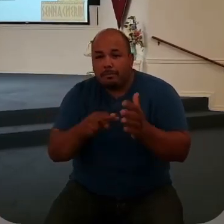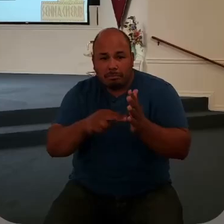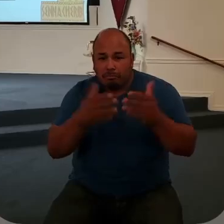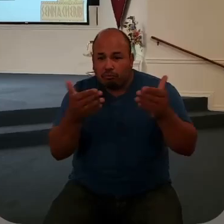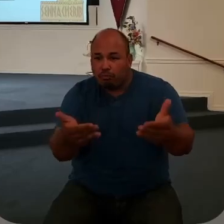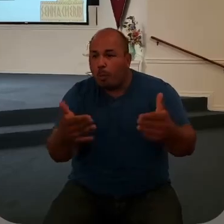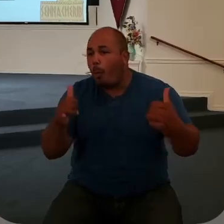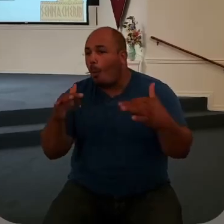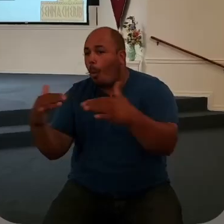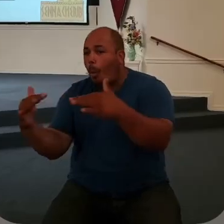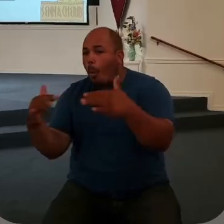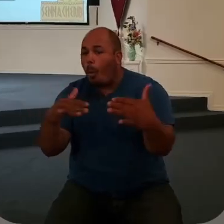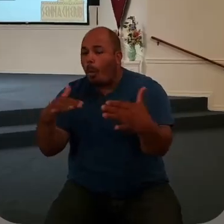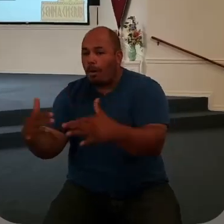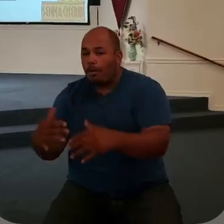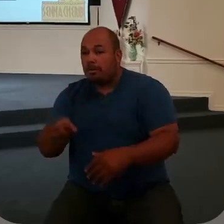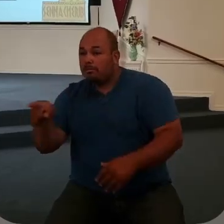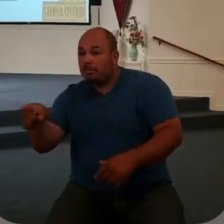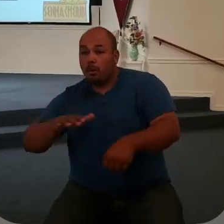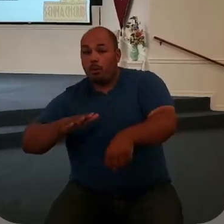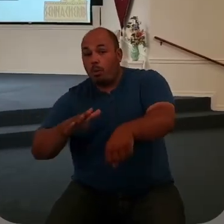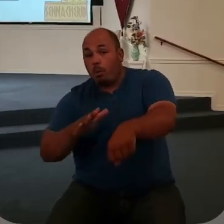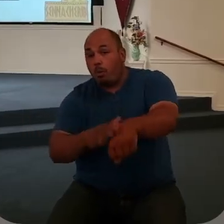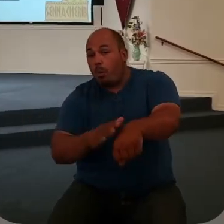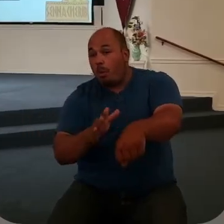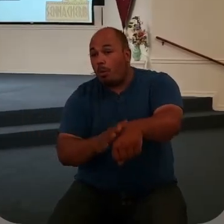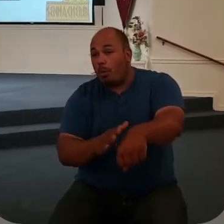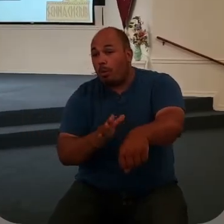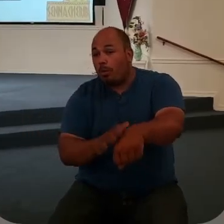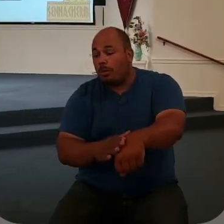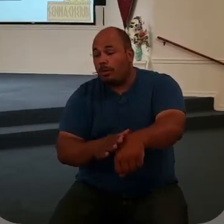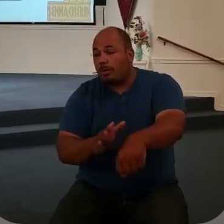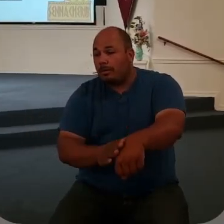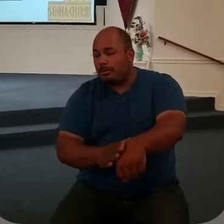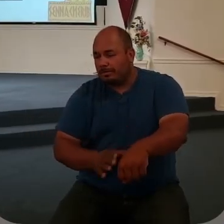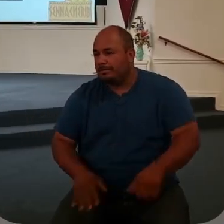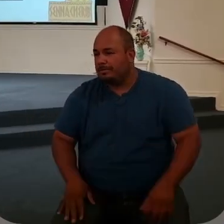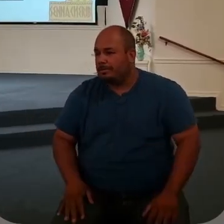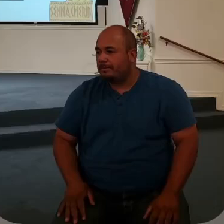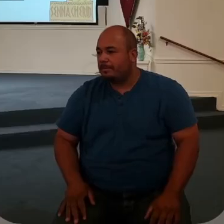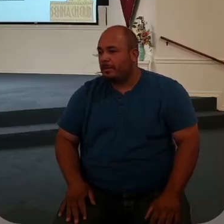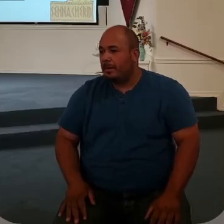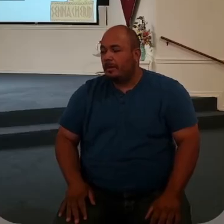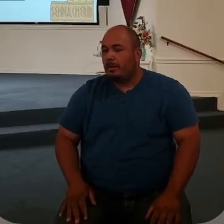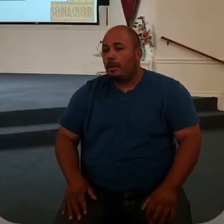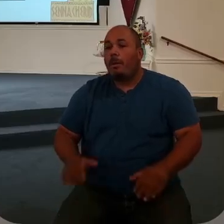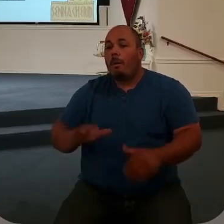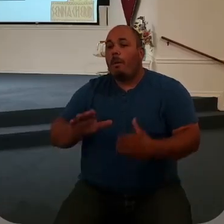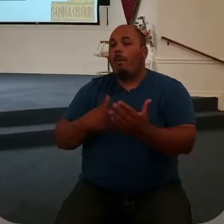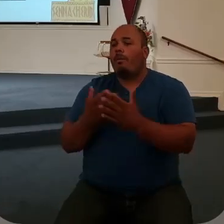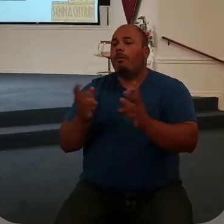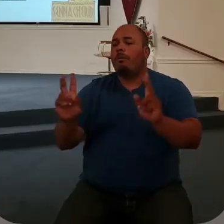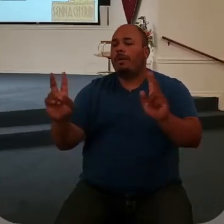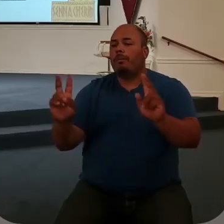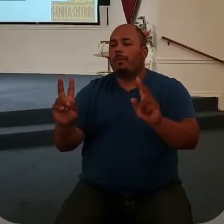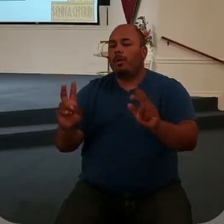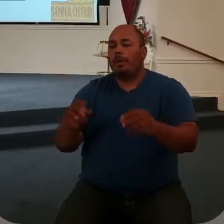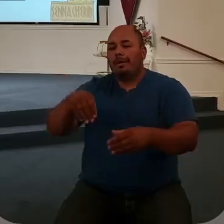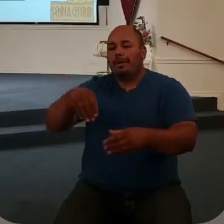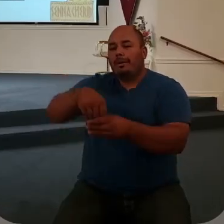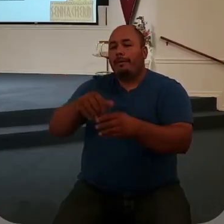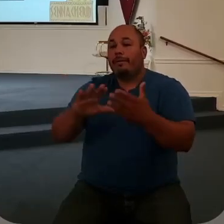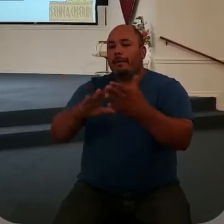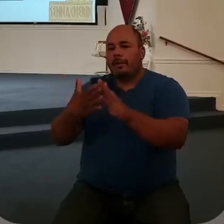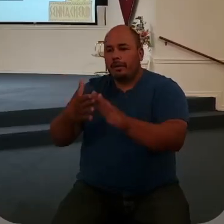verse 27, he's warning that when the Assyrians surround and besiege Jerusalem, all the people caught inside will